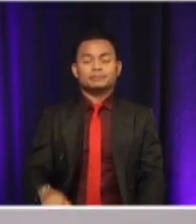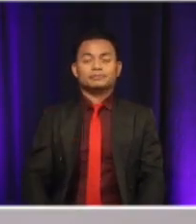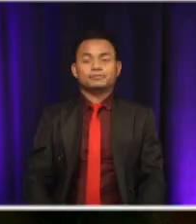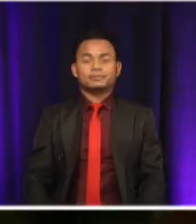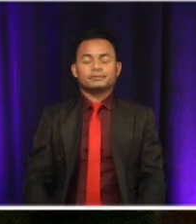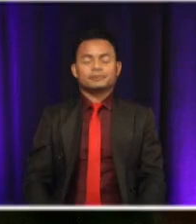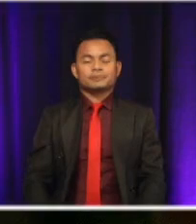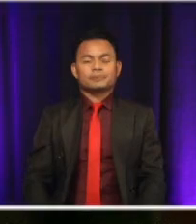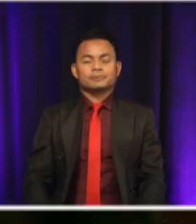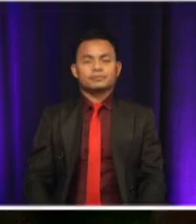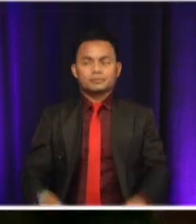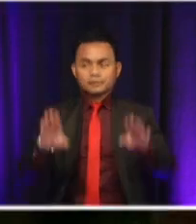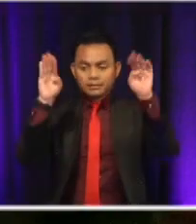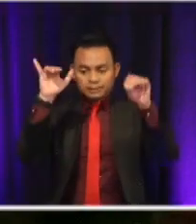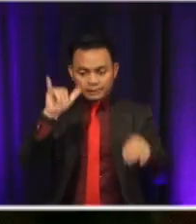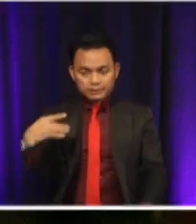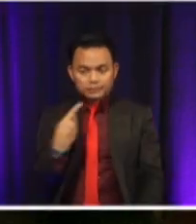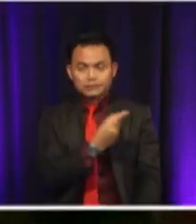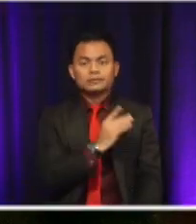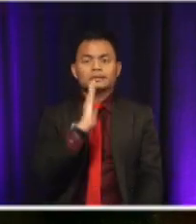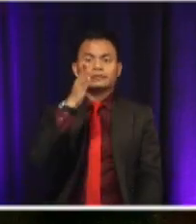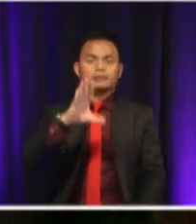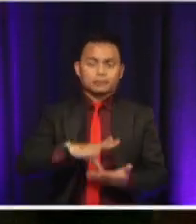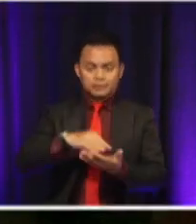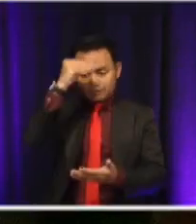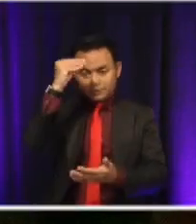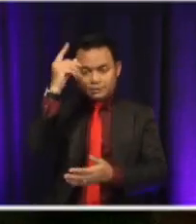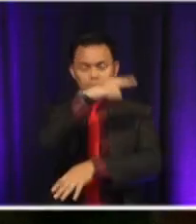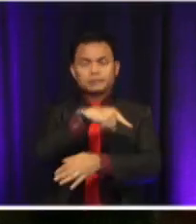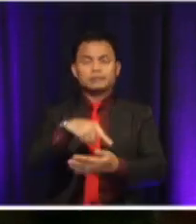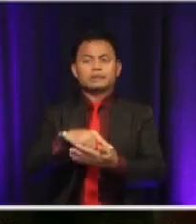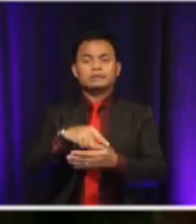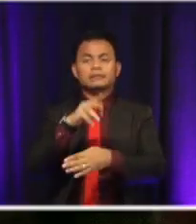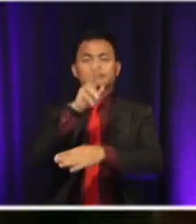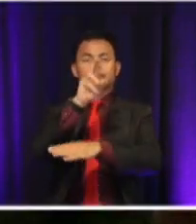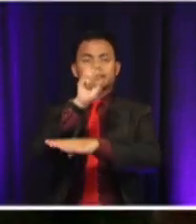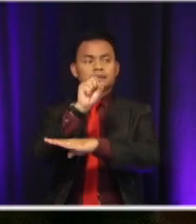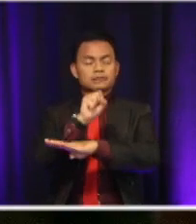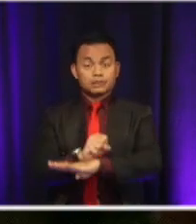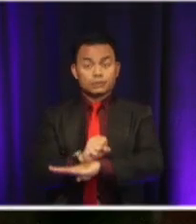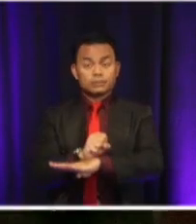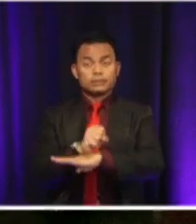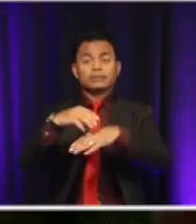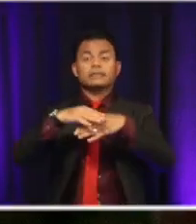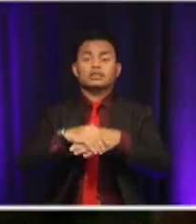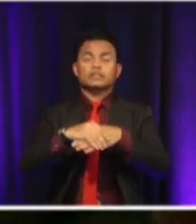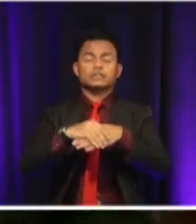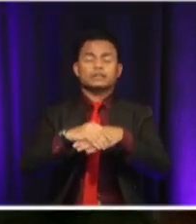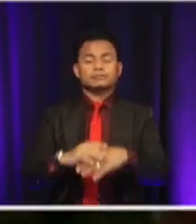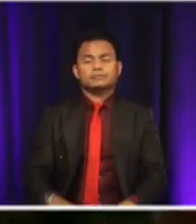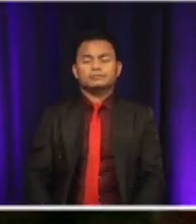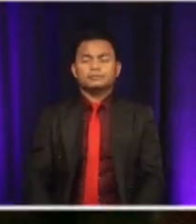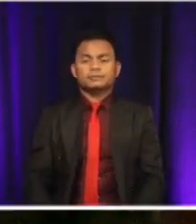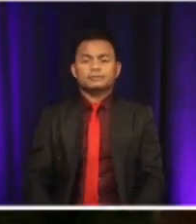our subject that we'll be revising together is Kesusasteraan Inggeris, and we're learning for 2206. So, for this paper,